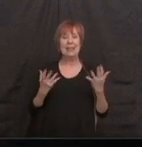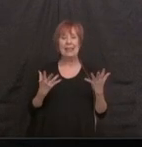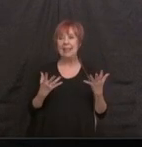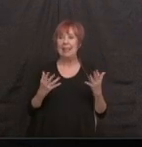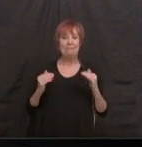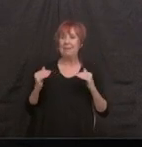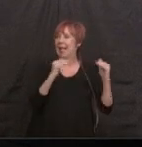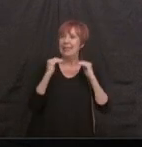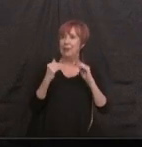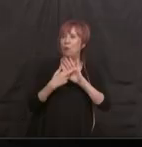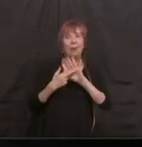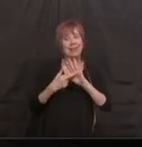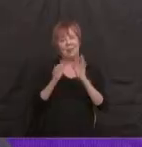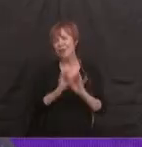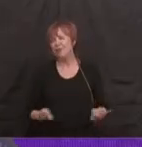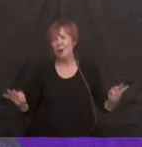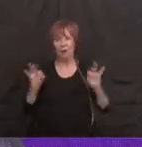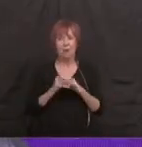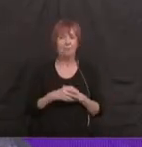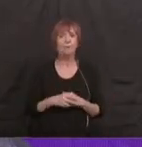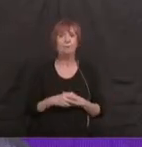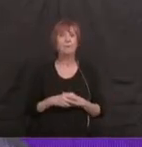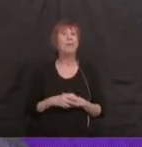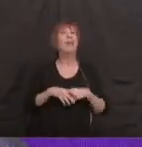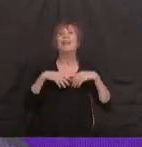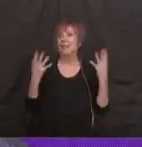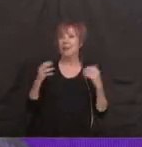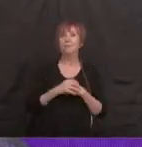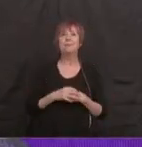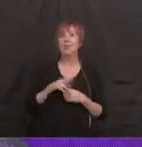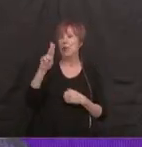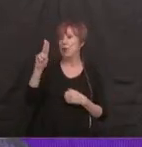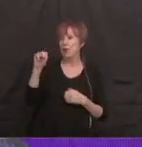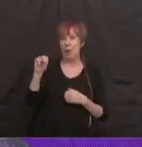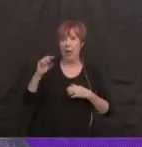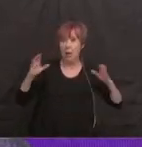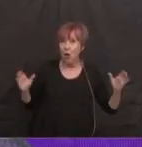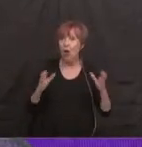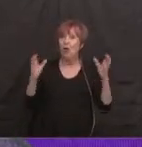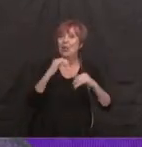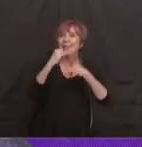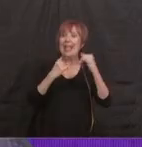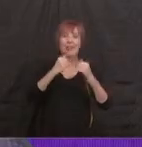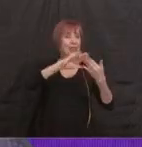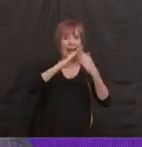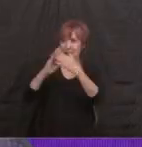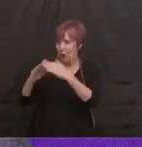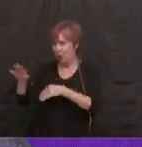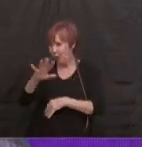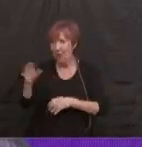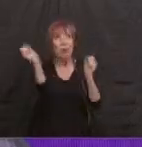is so important. So the UN urges international community to imagine